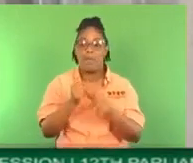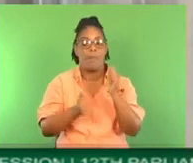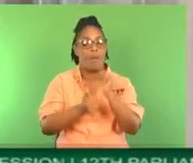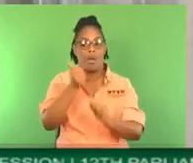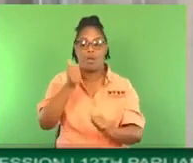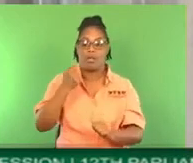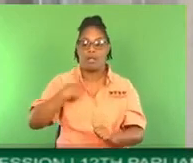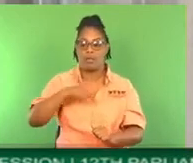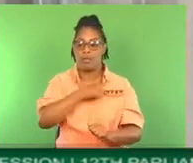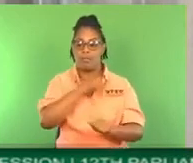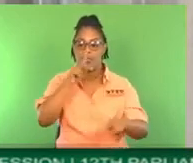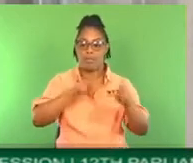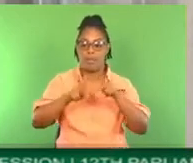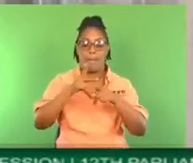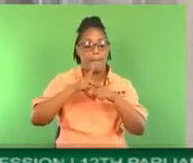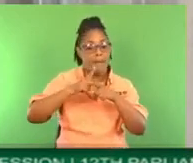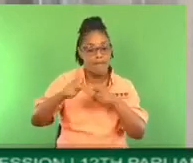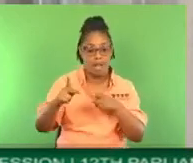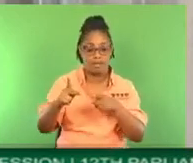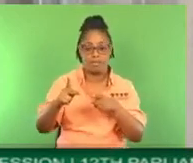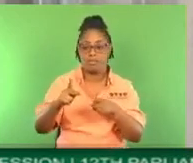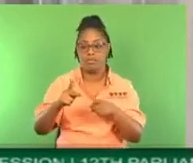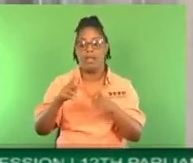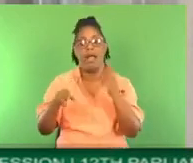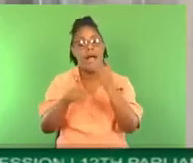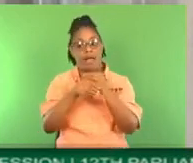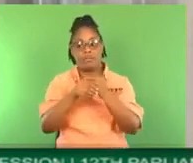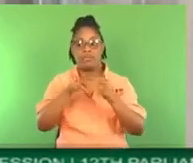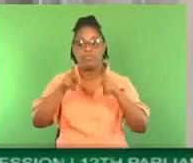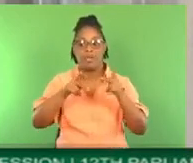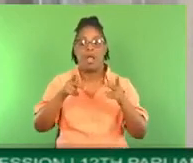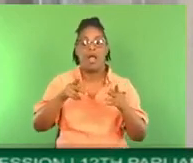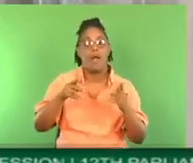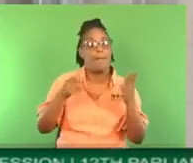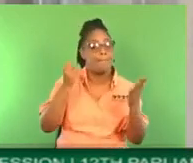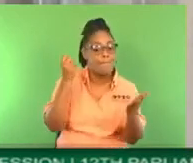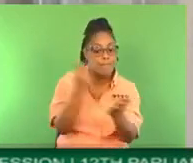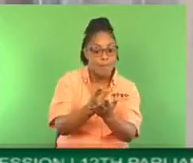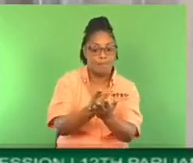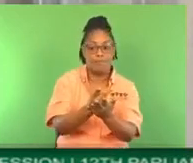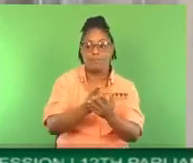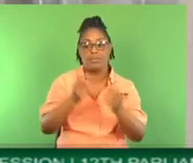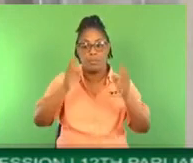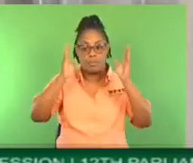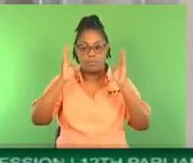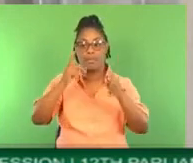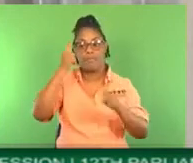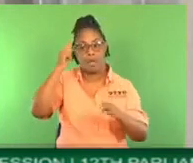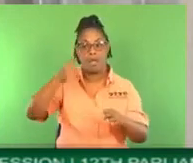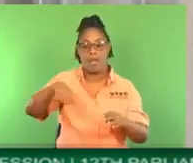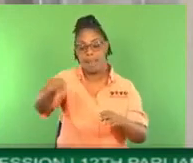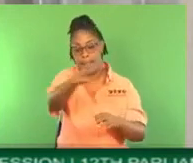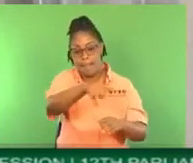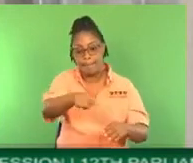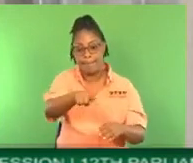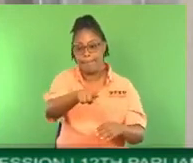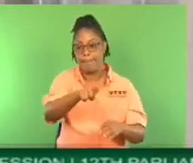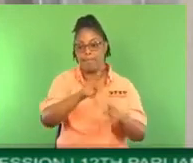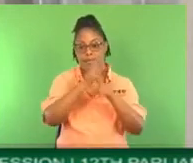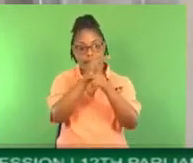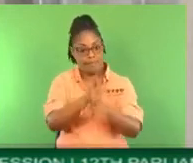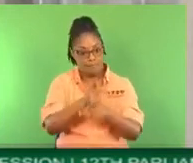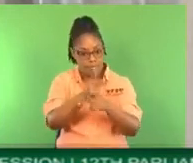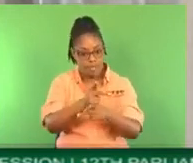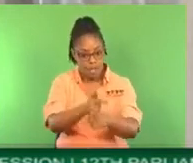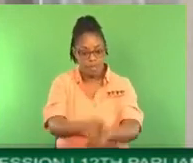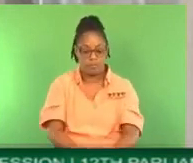professionals and housed at approved facilities that are properly equipped to effectively treat their conditions